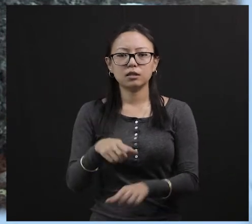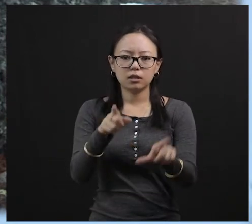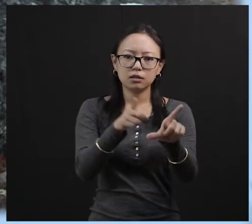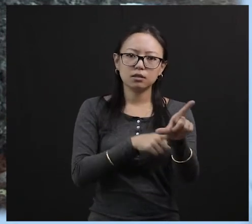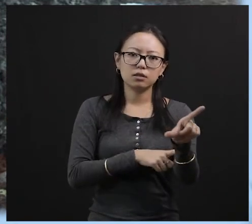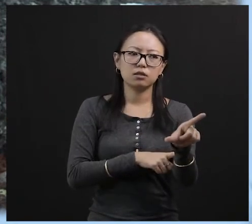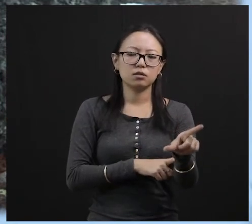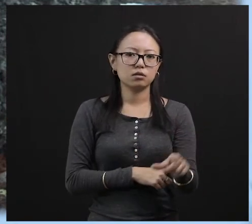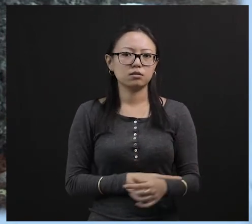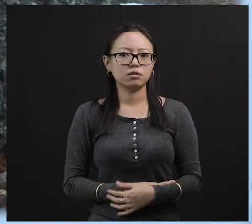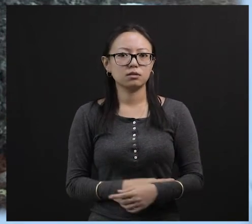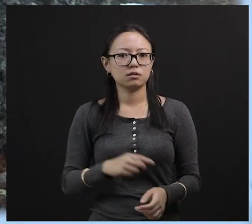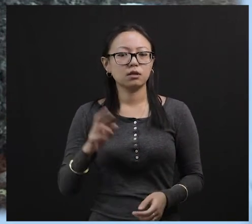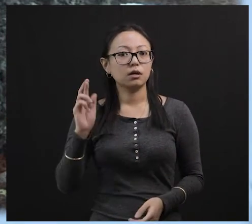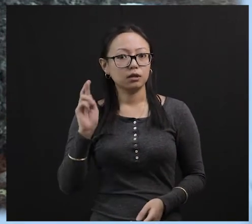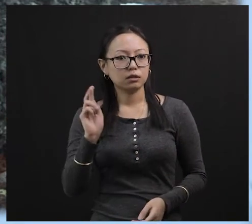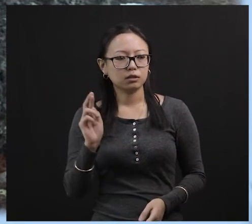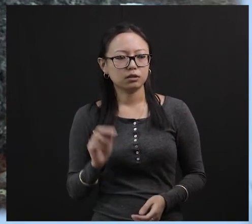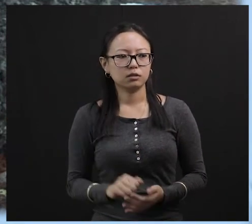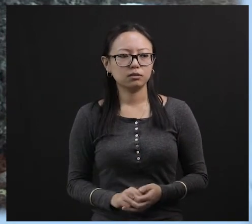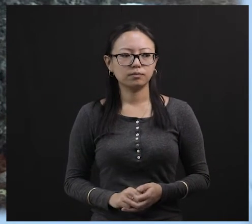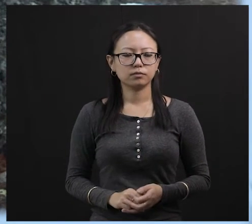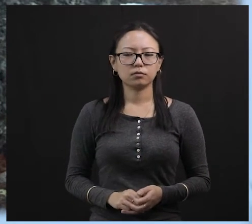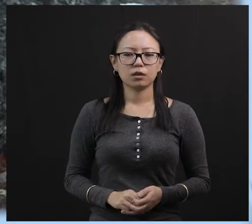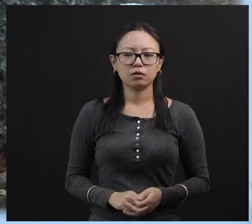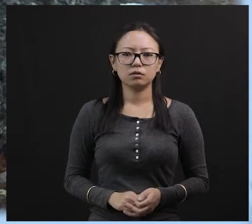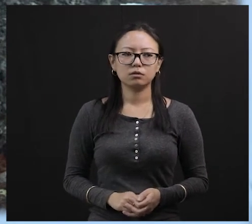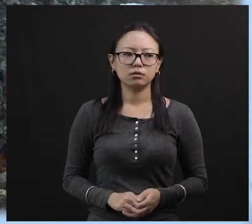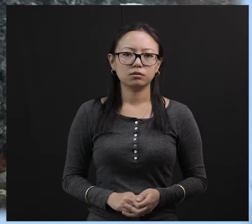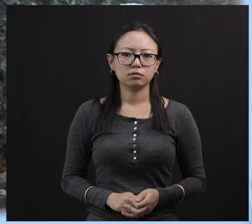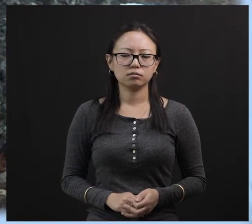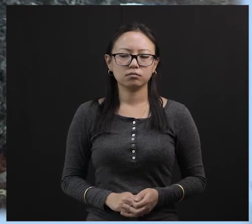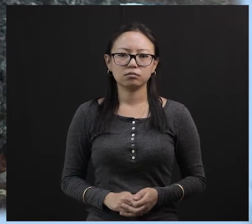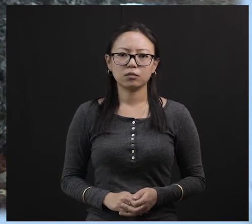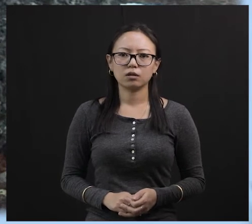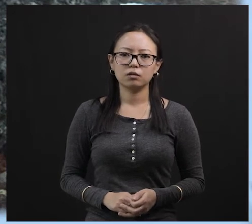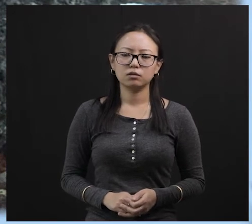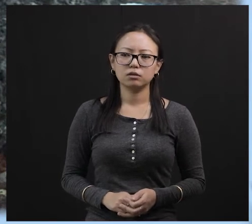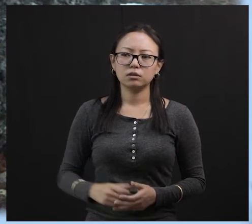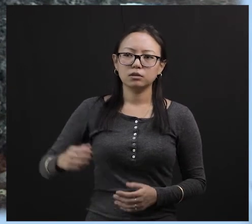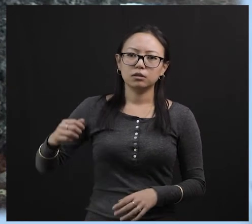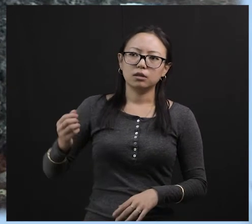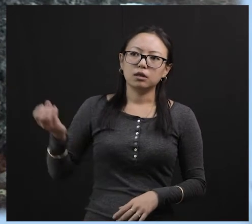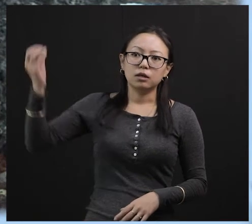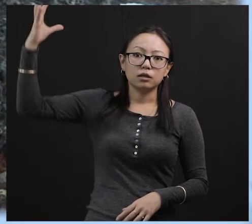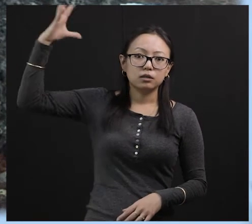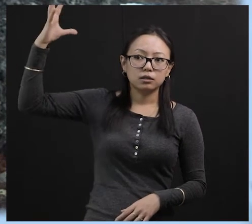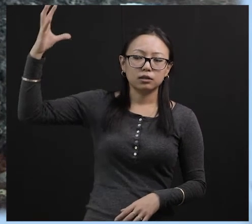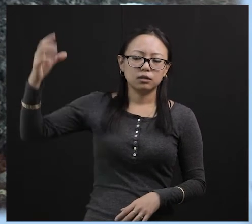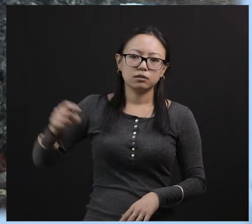during the day, rocks get heated during the day by the sun and gets cooled at night.